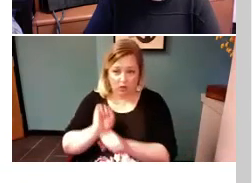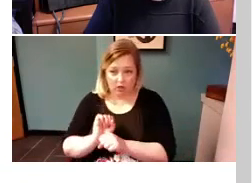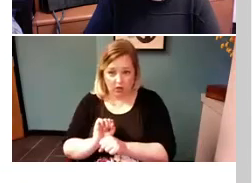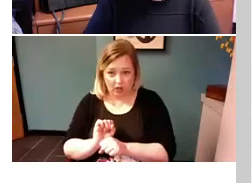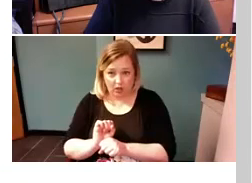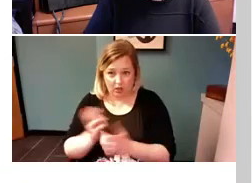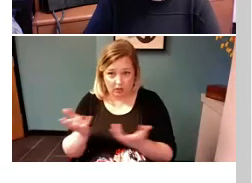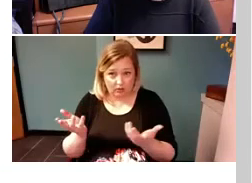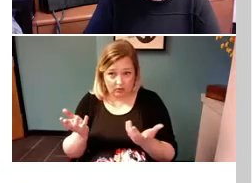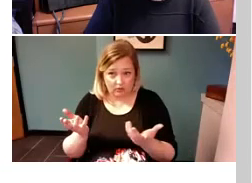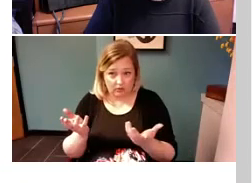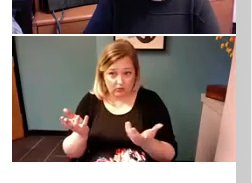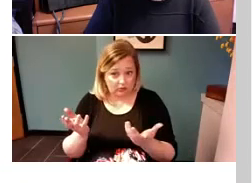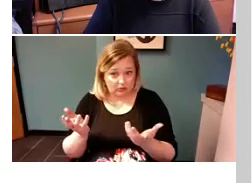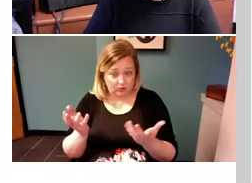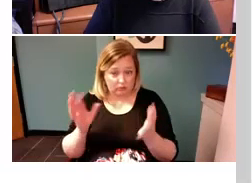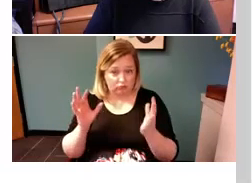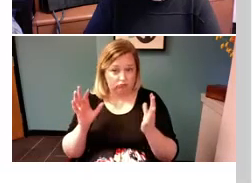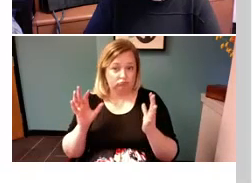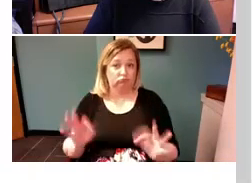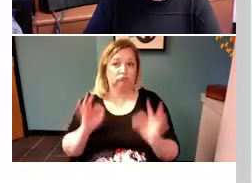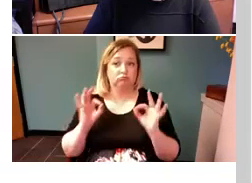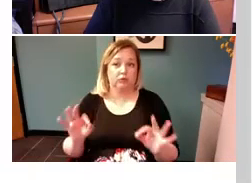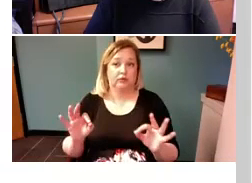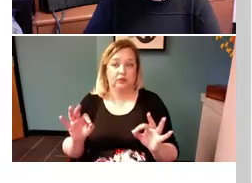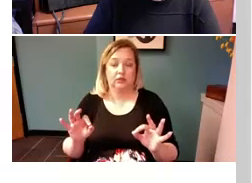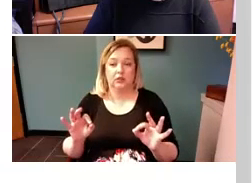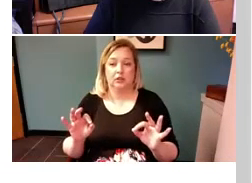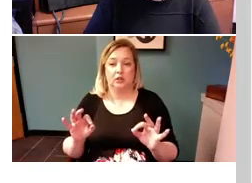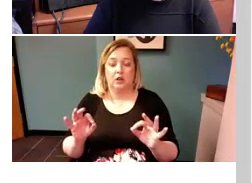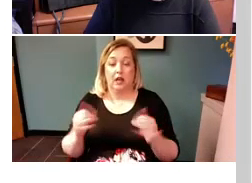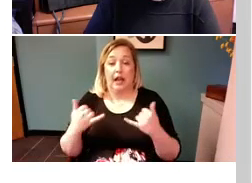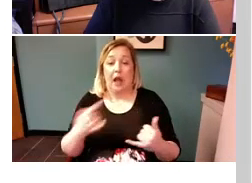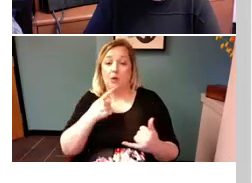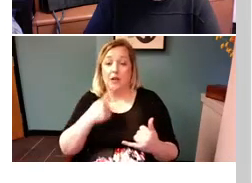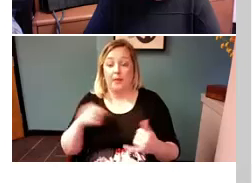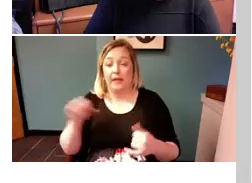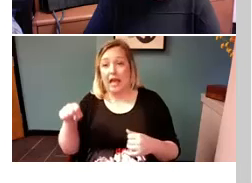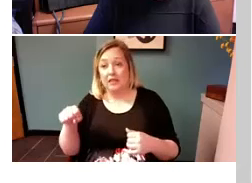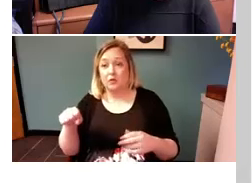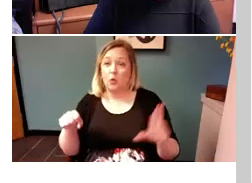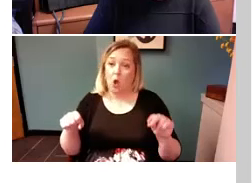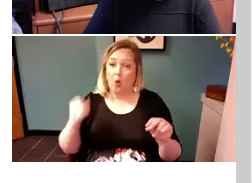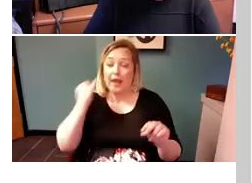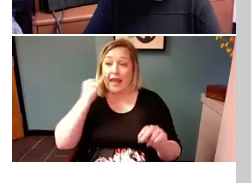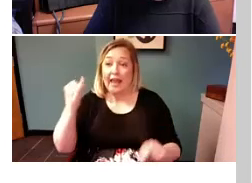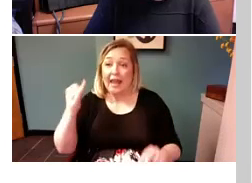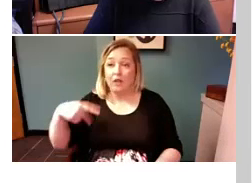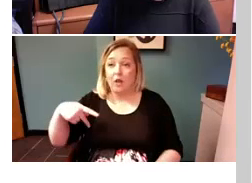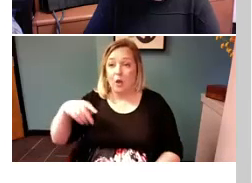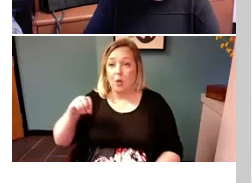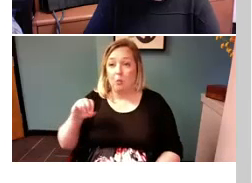Perfect. So type in yes or no if pointer has its